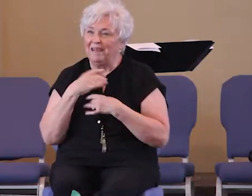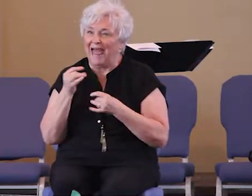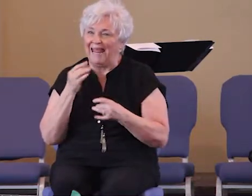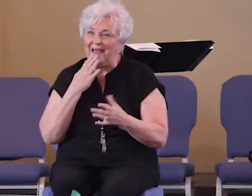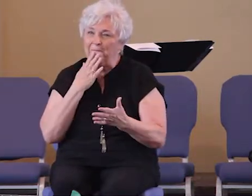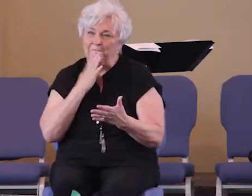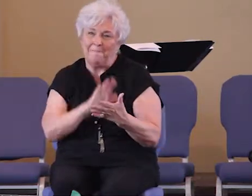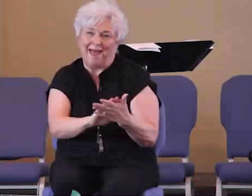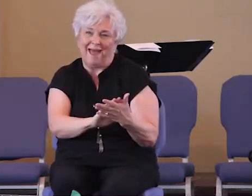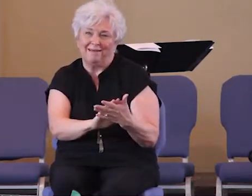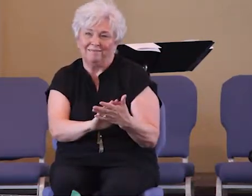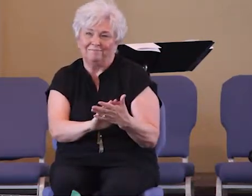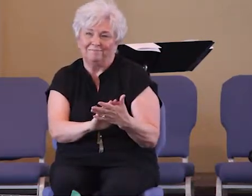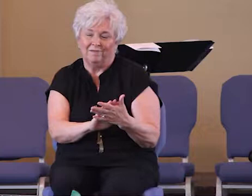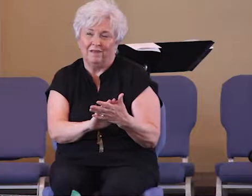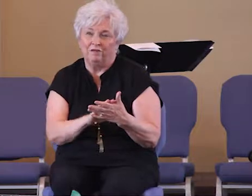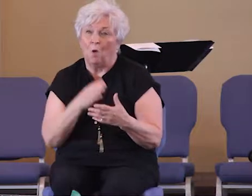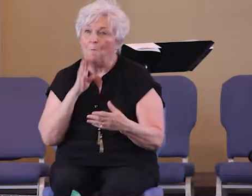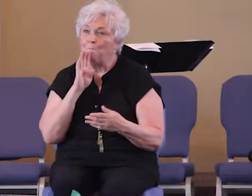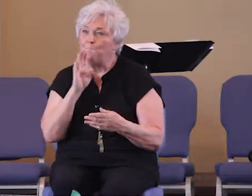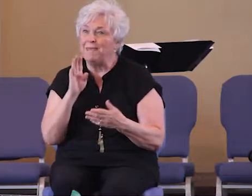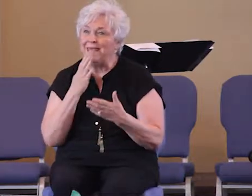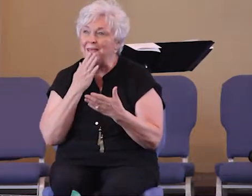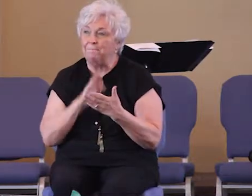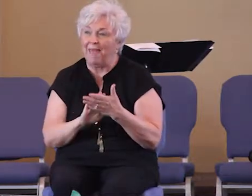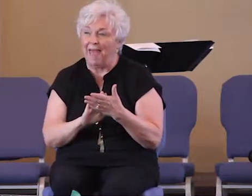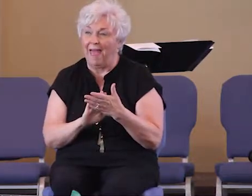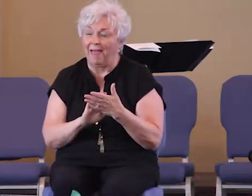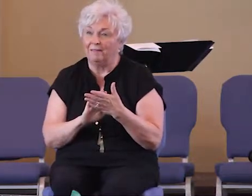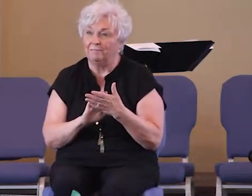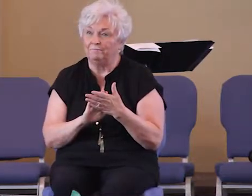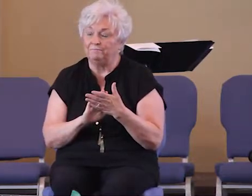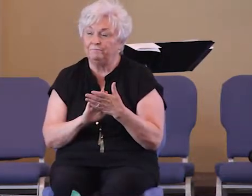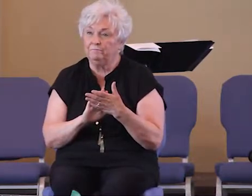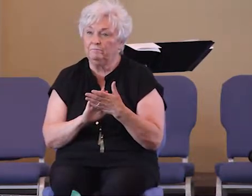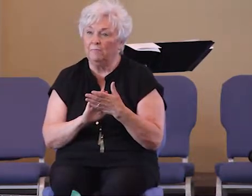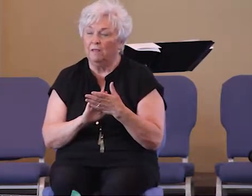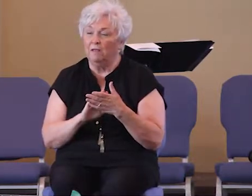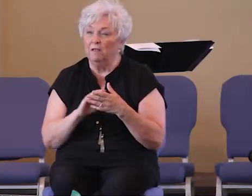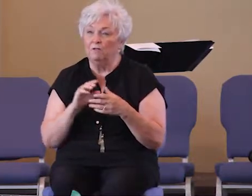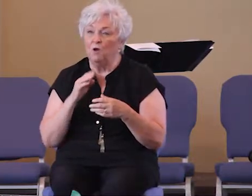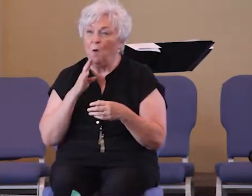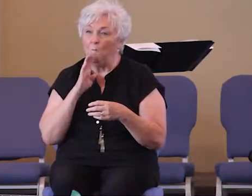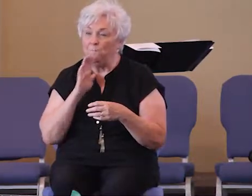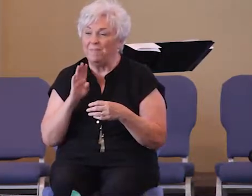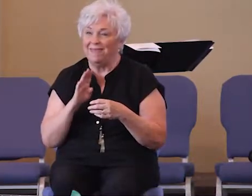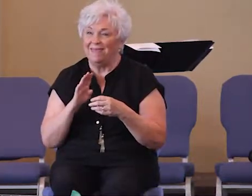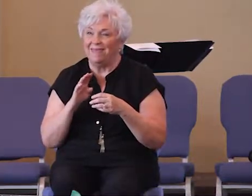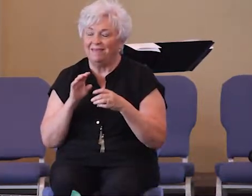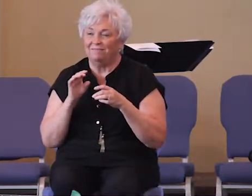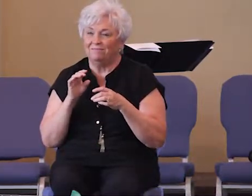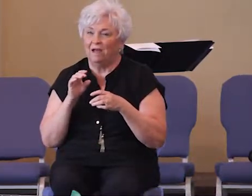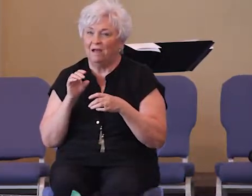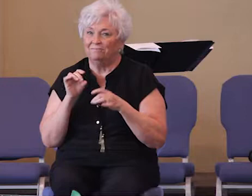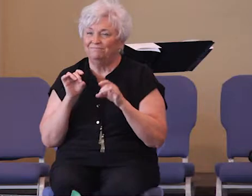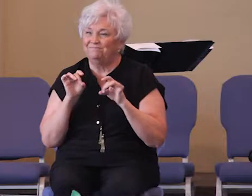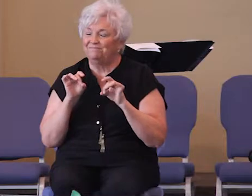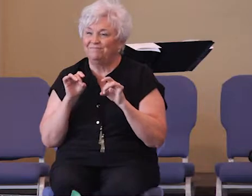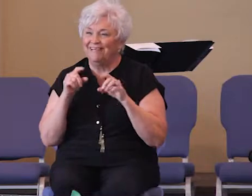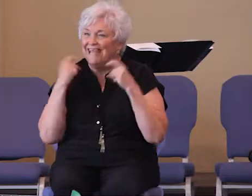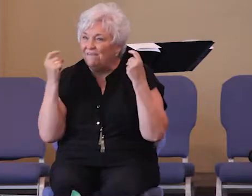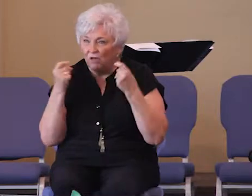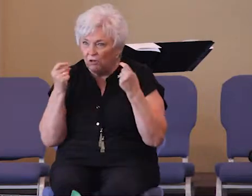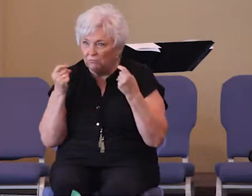Don't be bad. Don't be violent. Don't be treacherous. Don't enjoy those